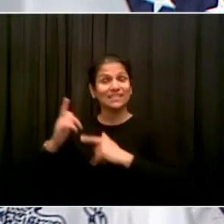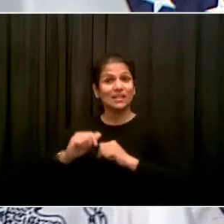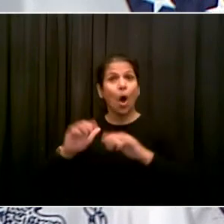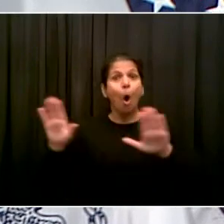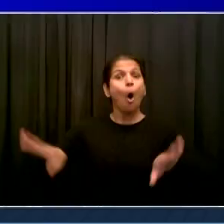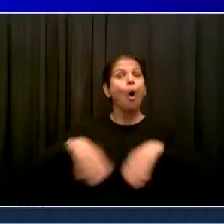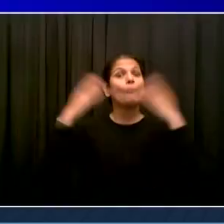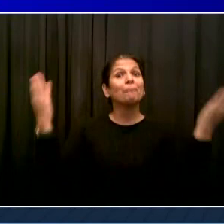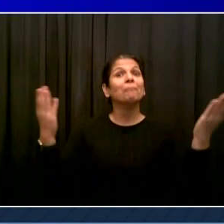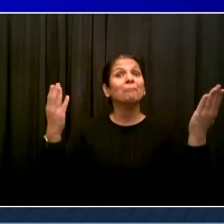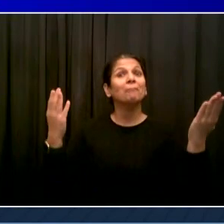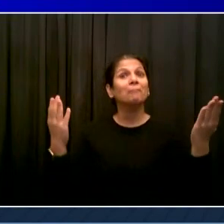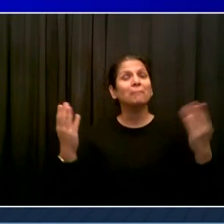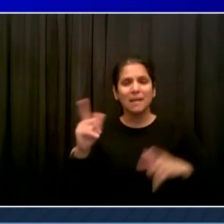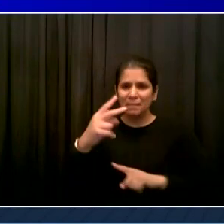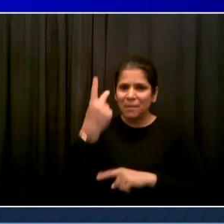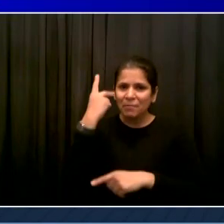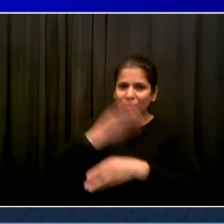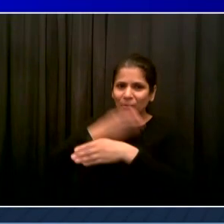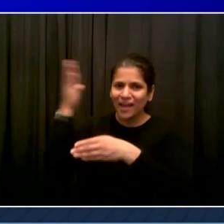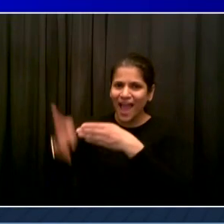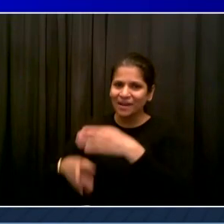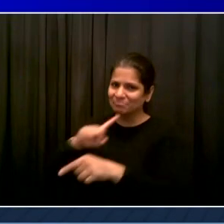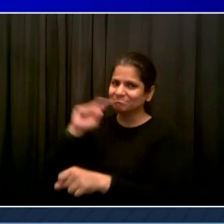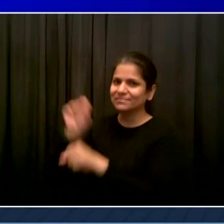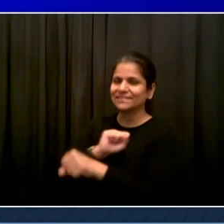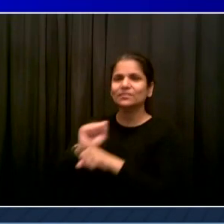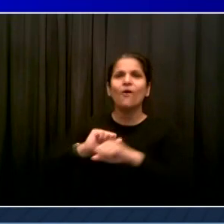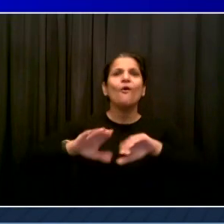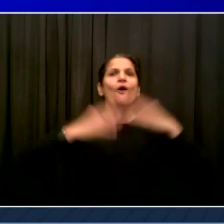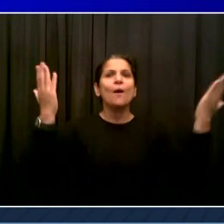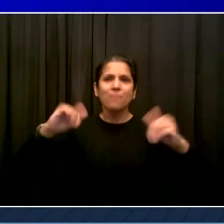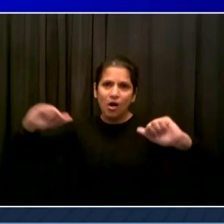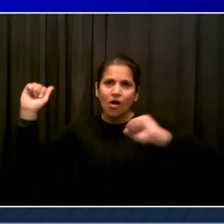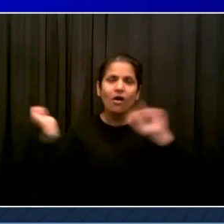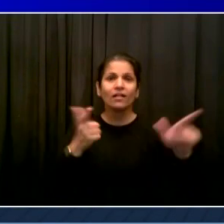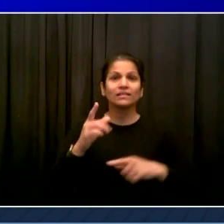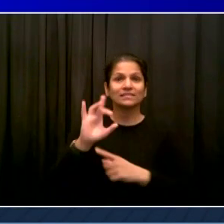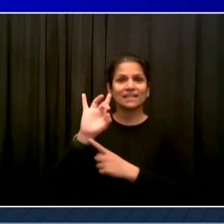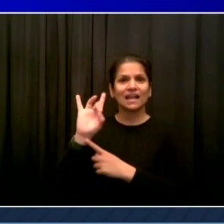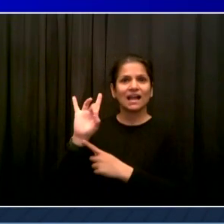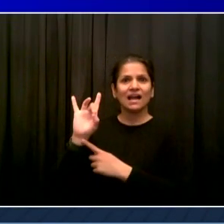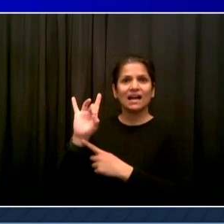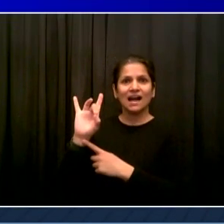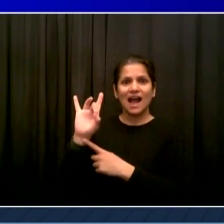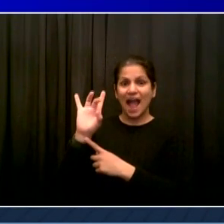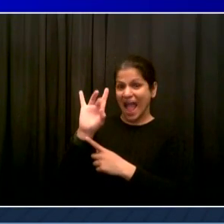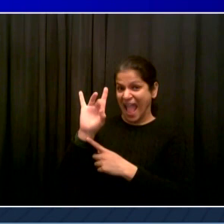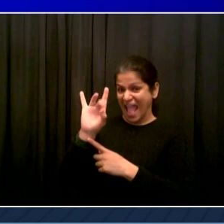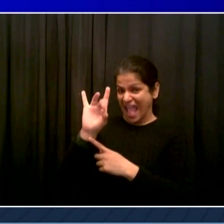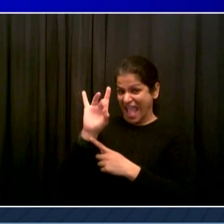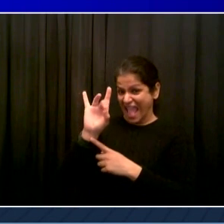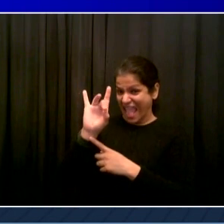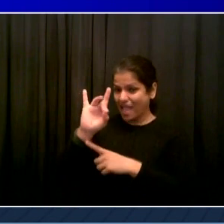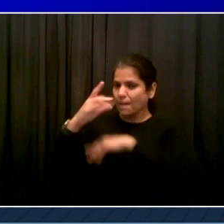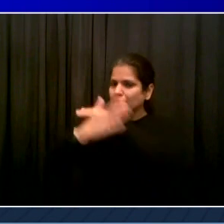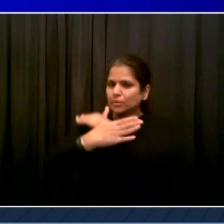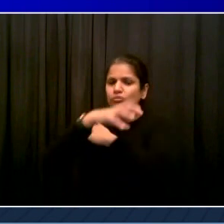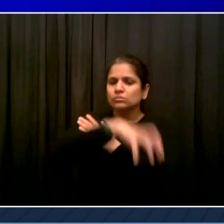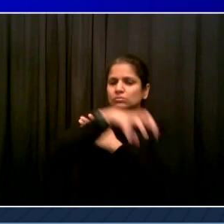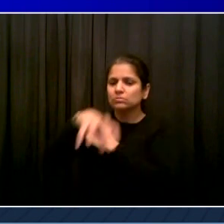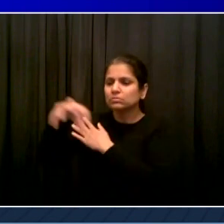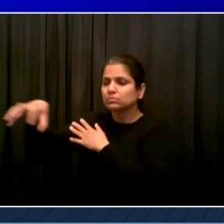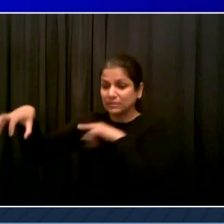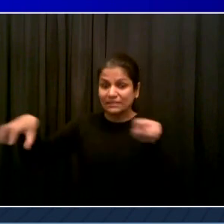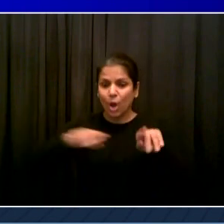Day weekend starting Saturday, May 29th. And 48 outdoor public pools will be